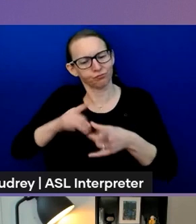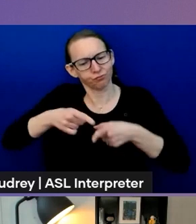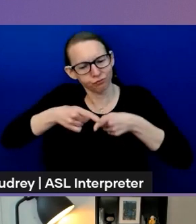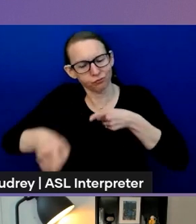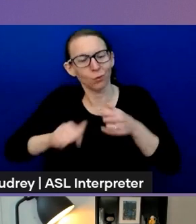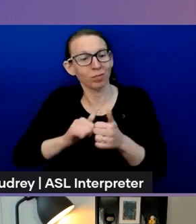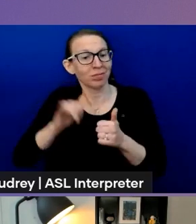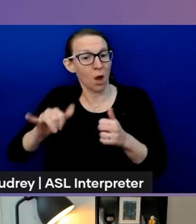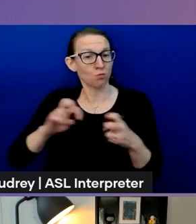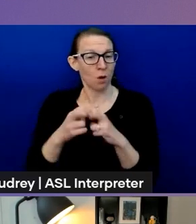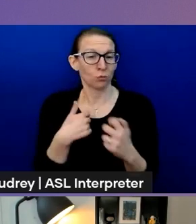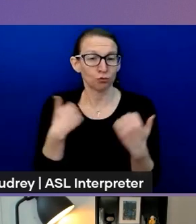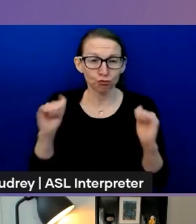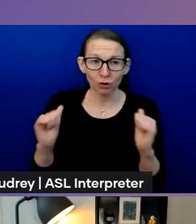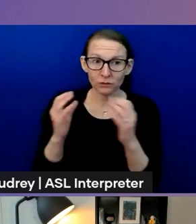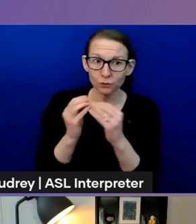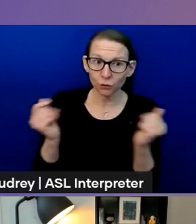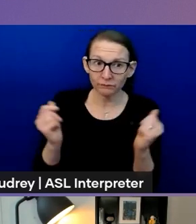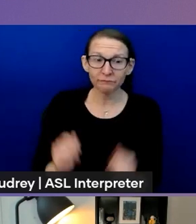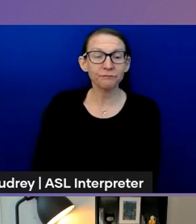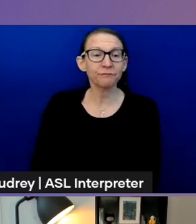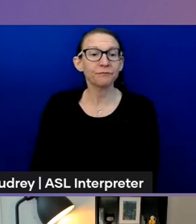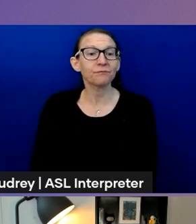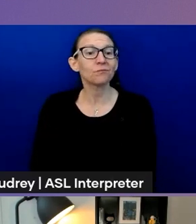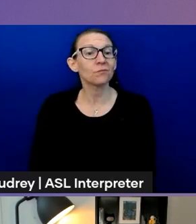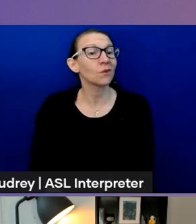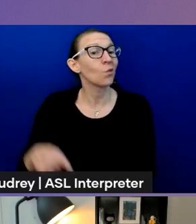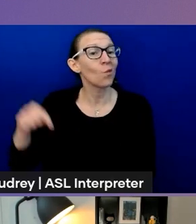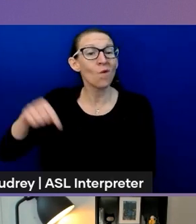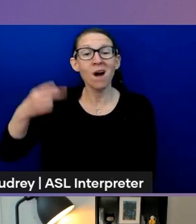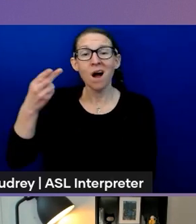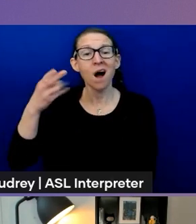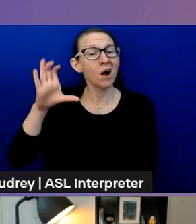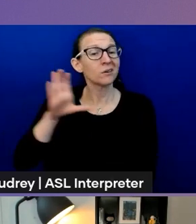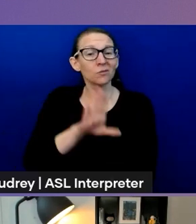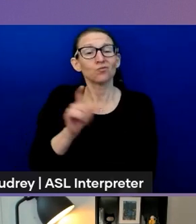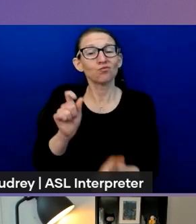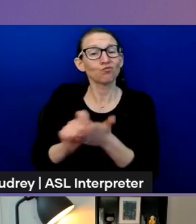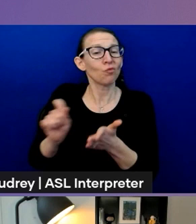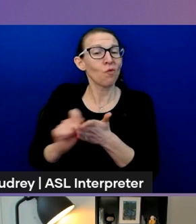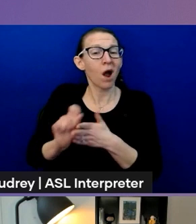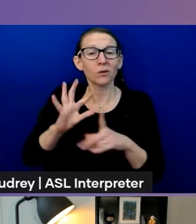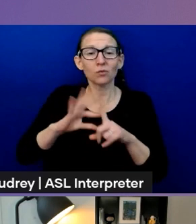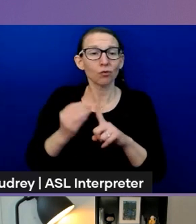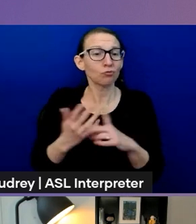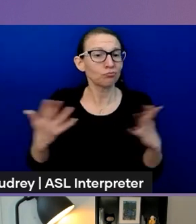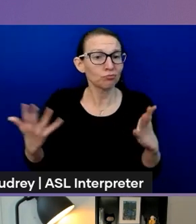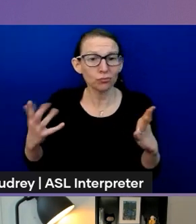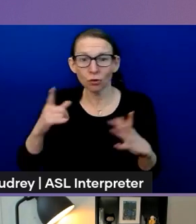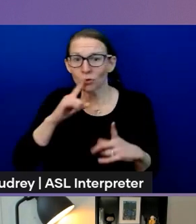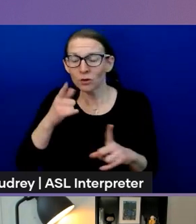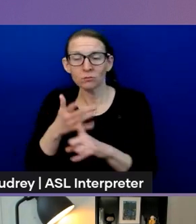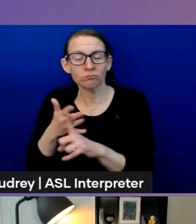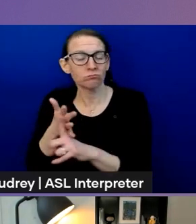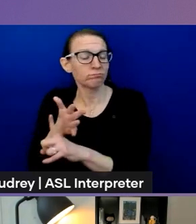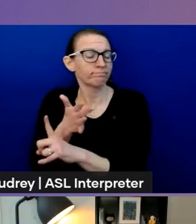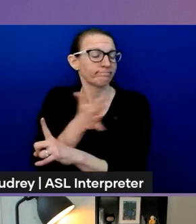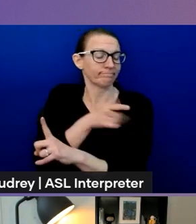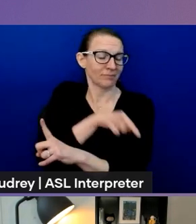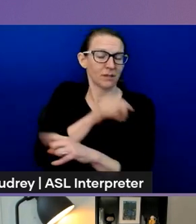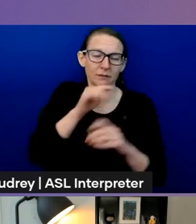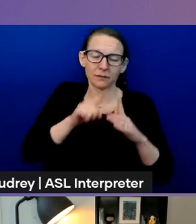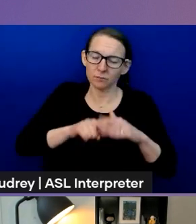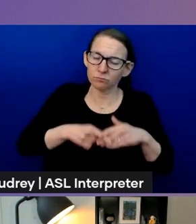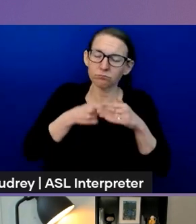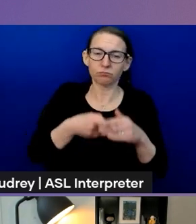were trying to solve. So HashiCorp's writing culture essentially dates back to the company's earliest days when it was